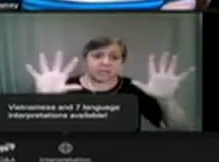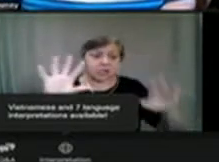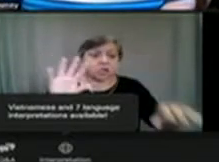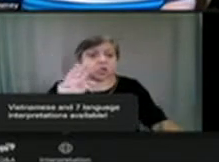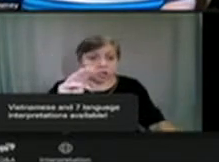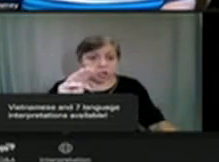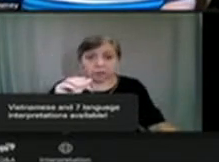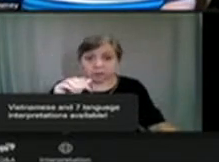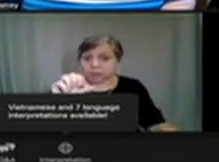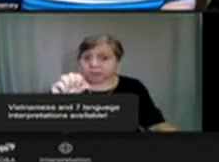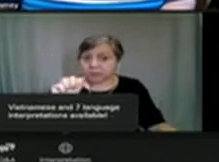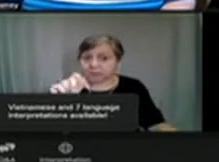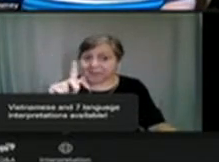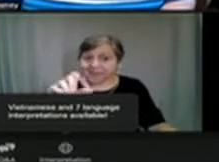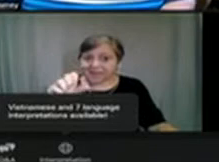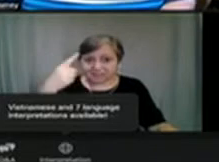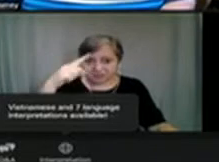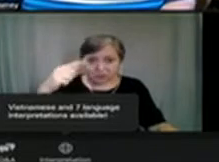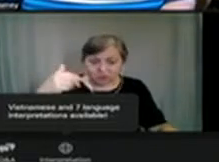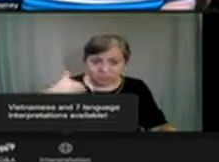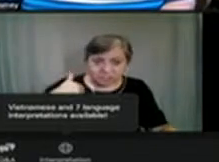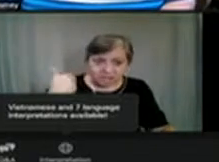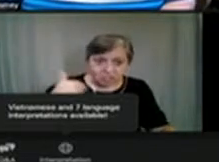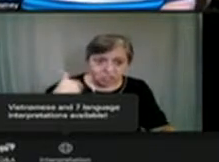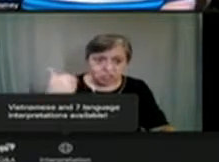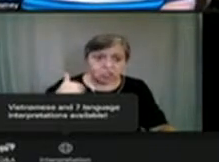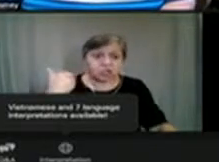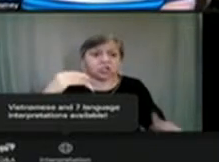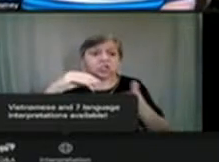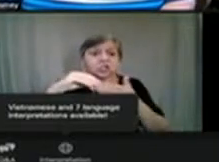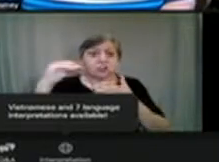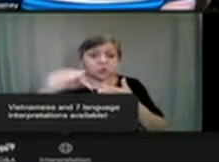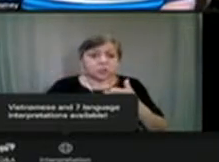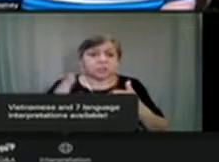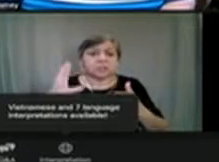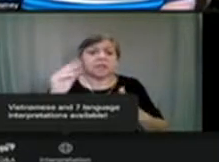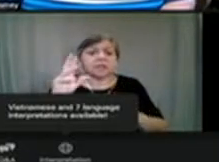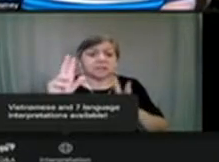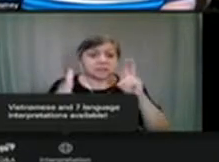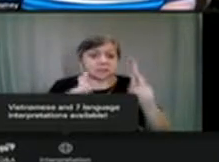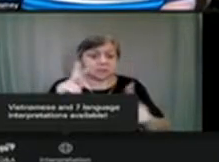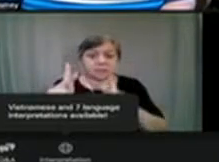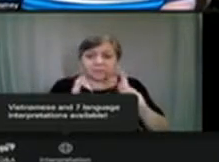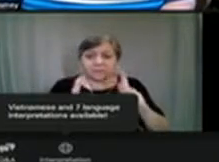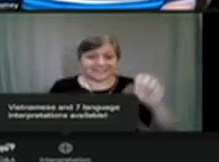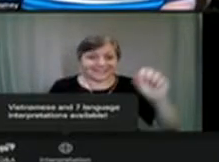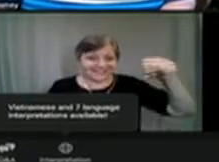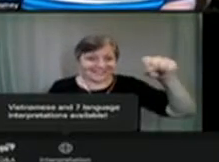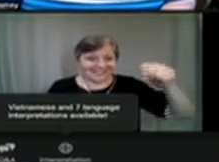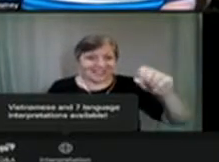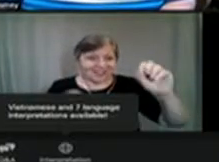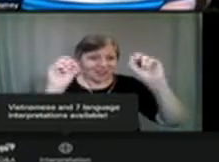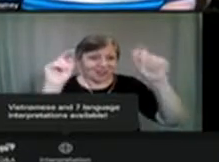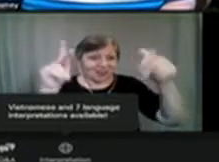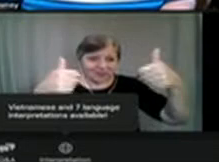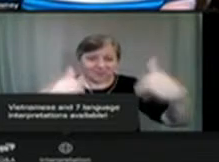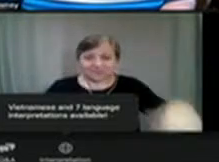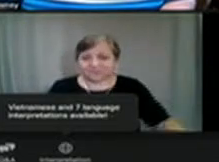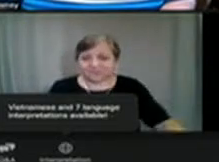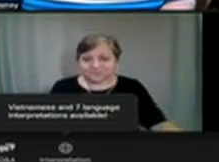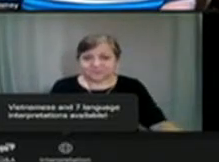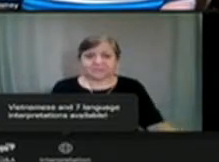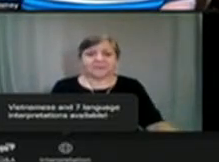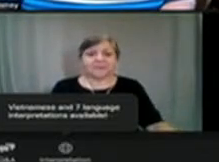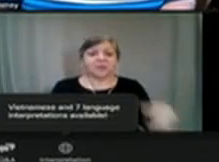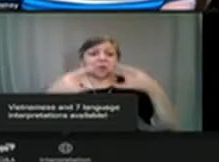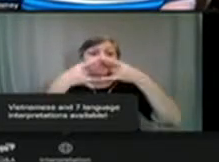for our younger students, our students with special needs, people who are in, you're kind of already, yeah, okay, then that would be